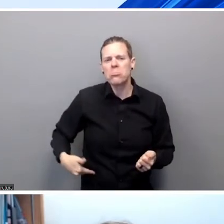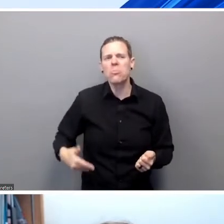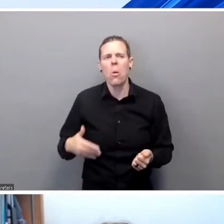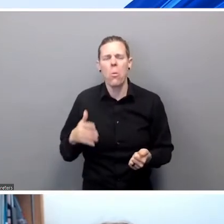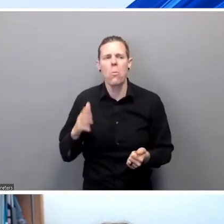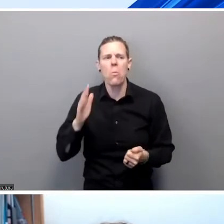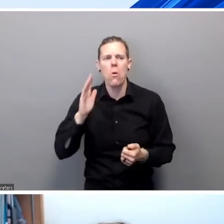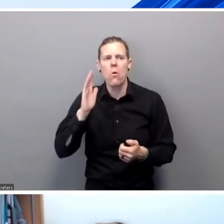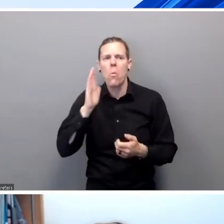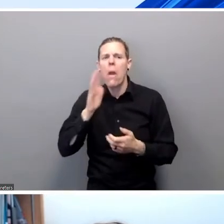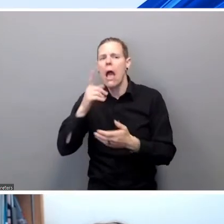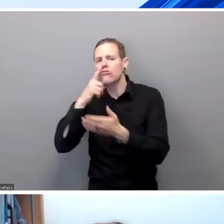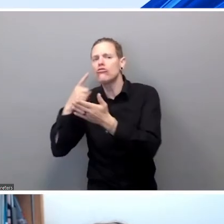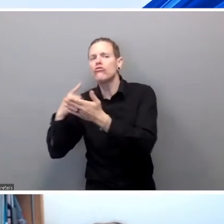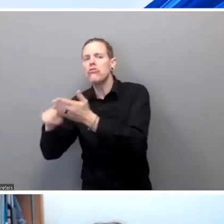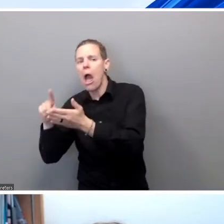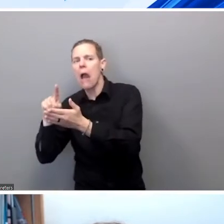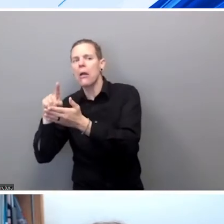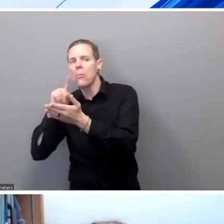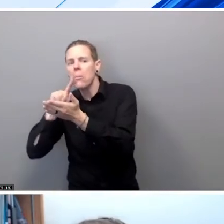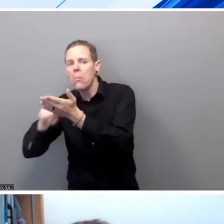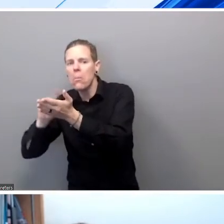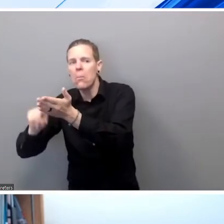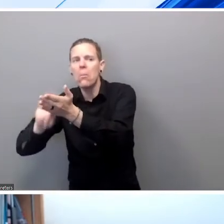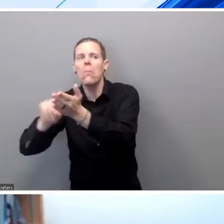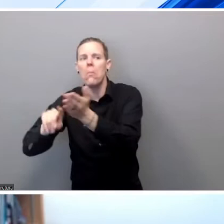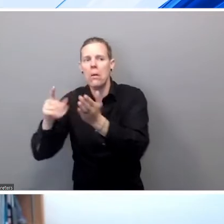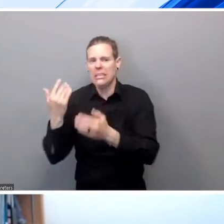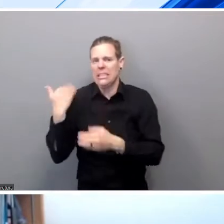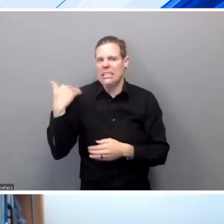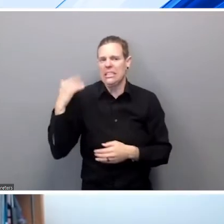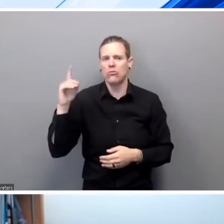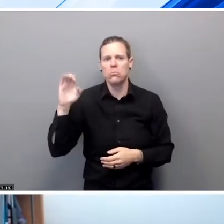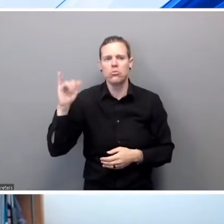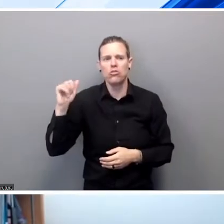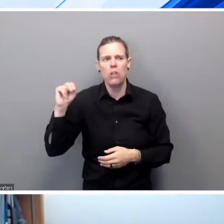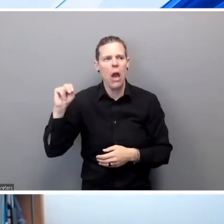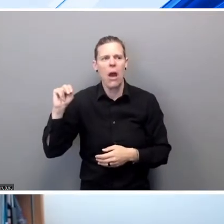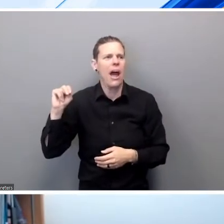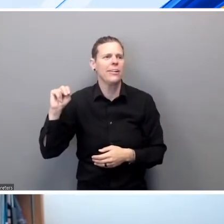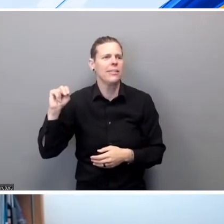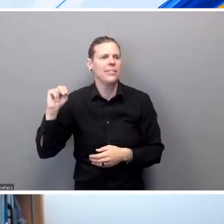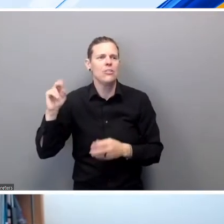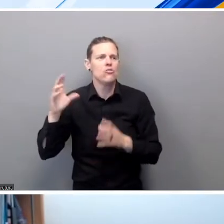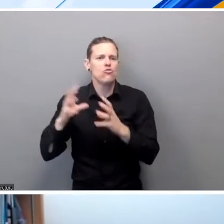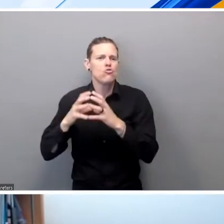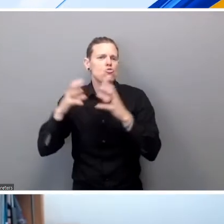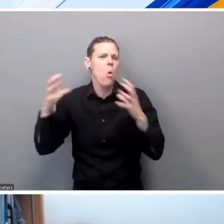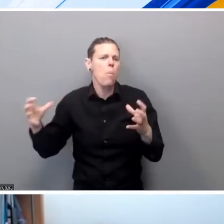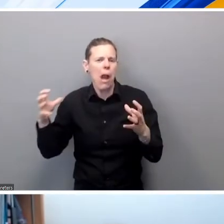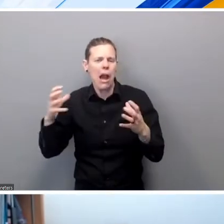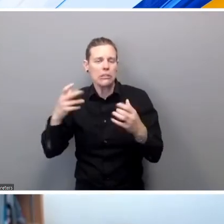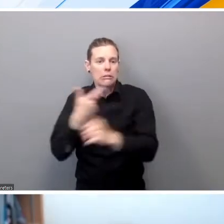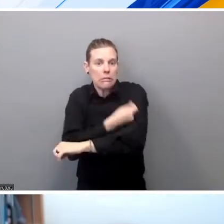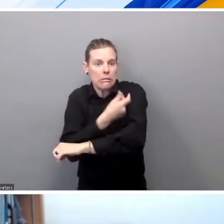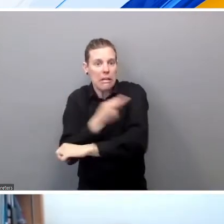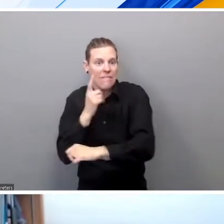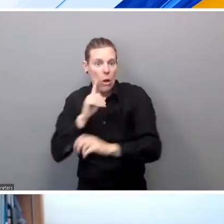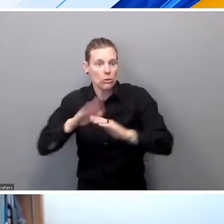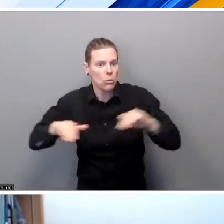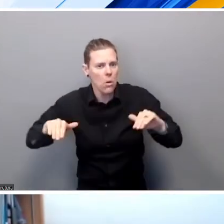January or December last year and said, this is way too complicated. Since then, we've simplified it